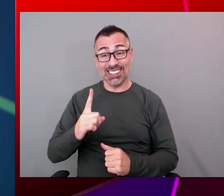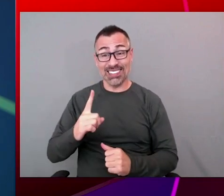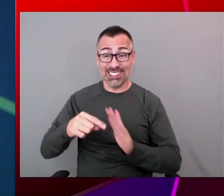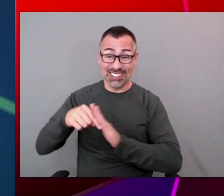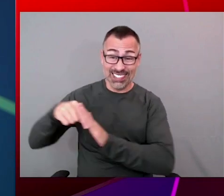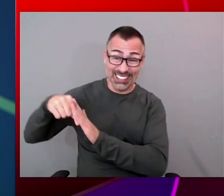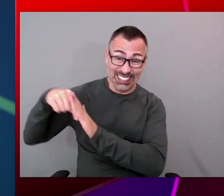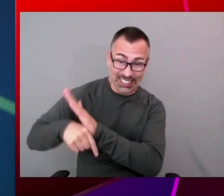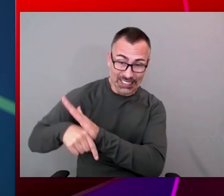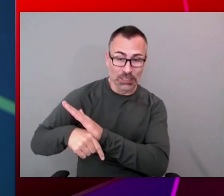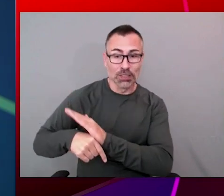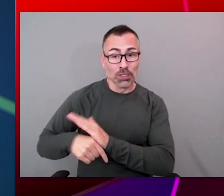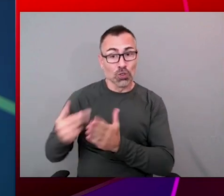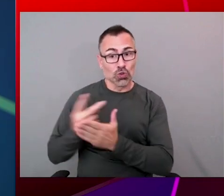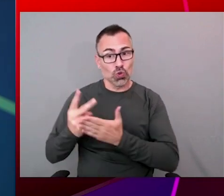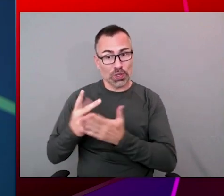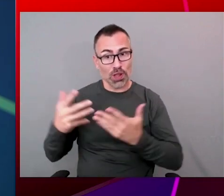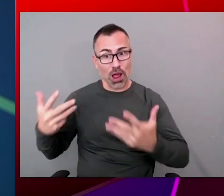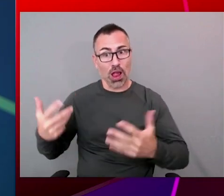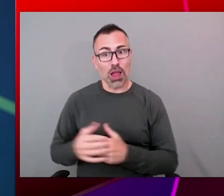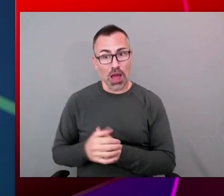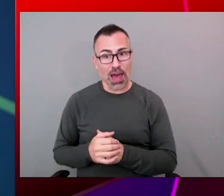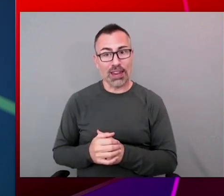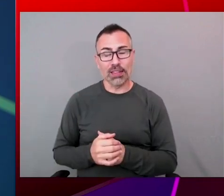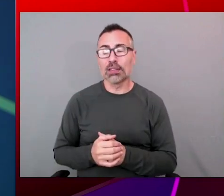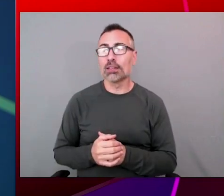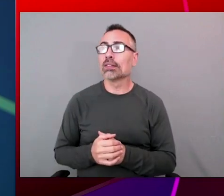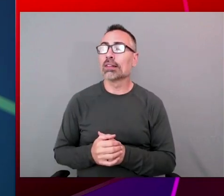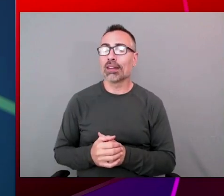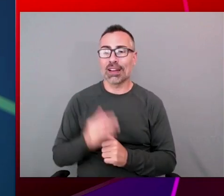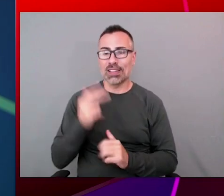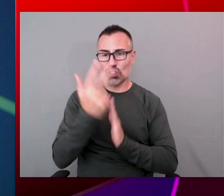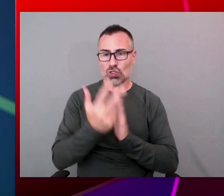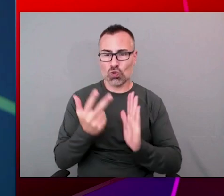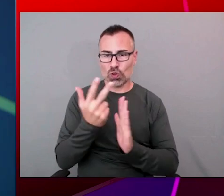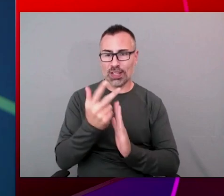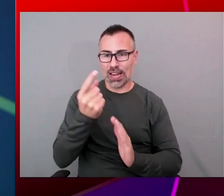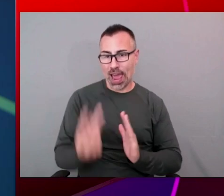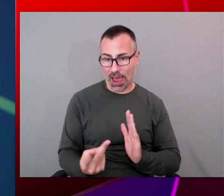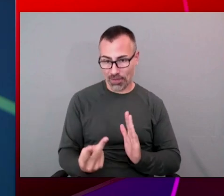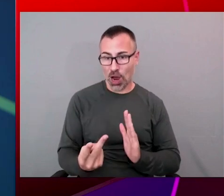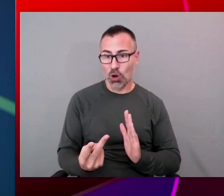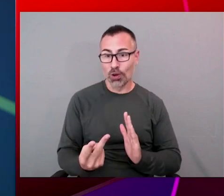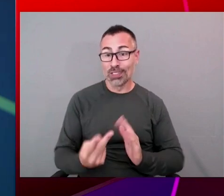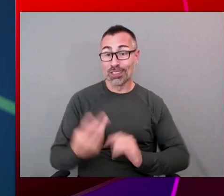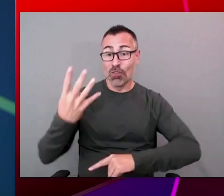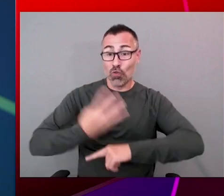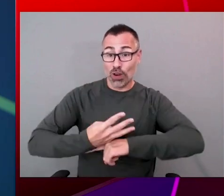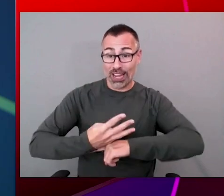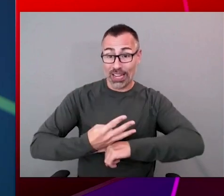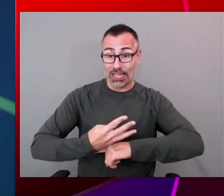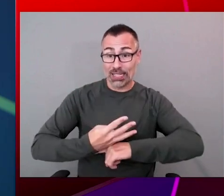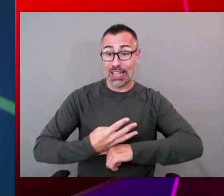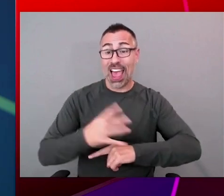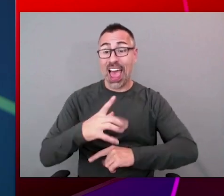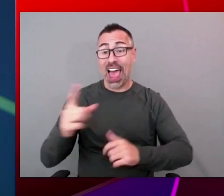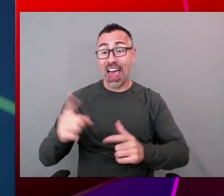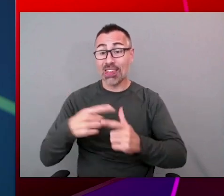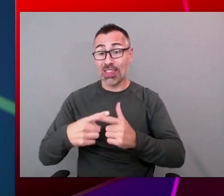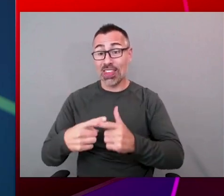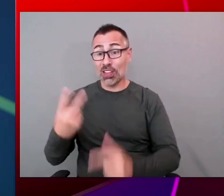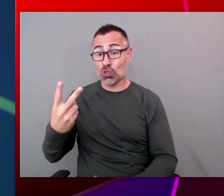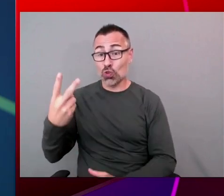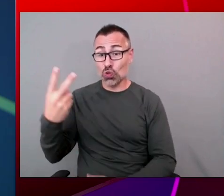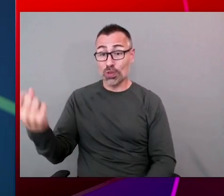it's, I think it's like 3.5 hours, 4 days a week, and then full day Saturdays for 2 Saturdays. That's a